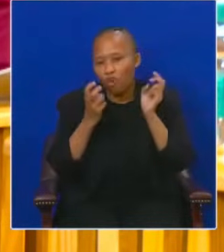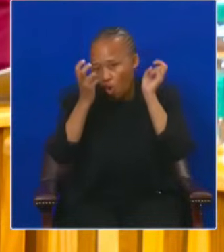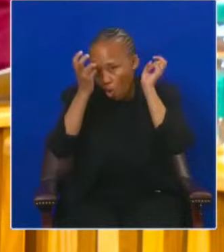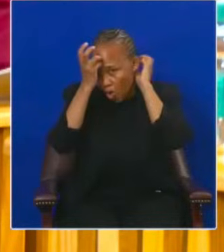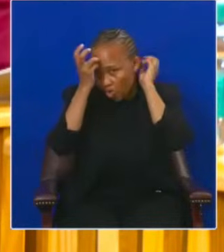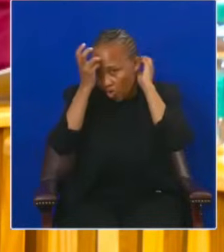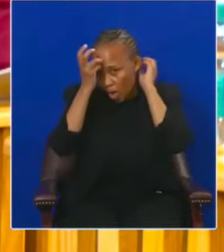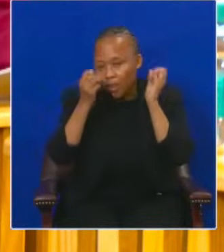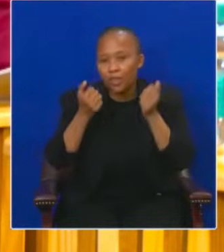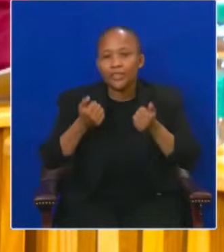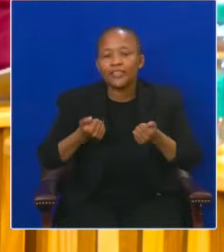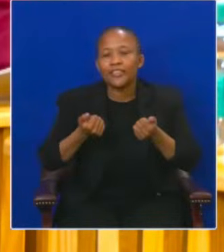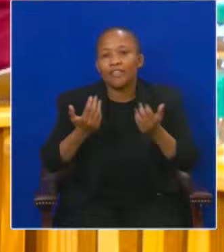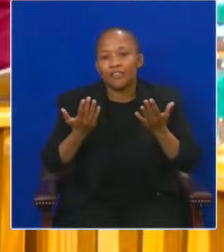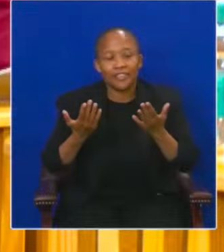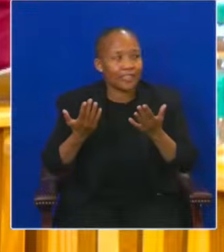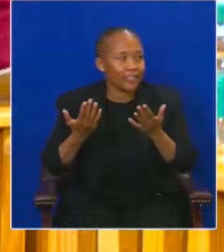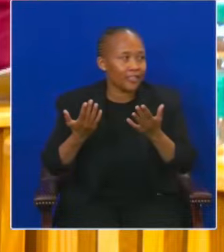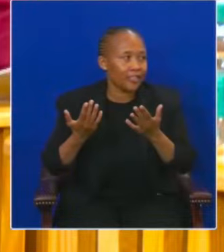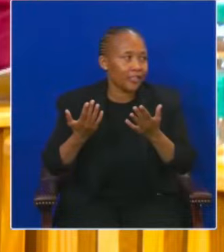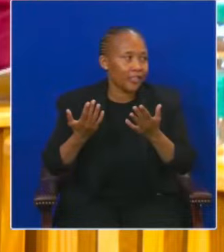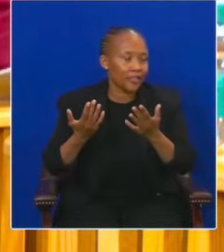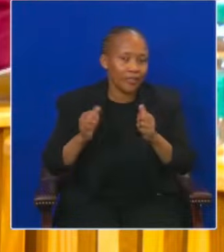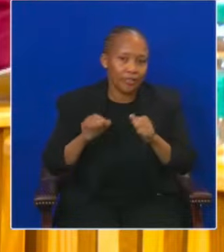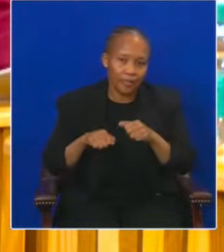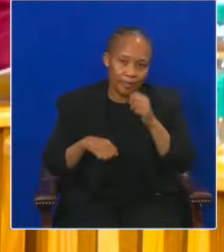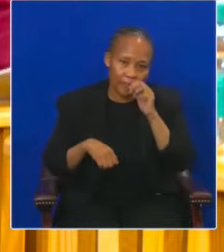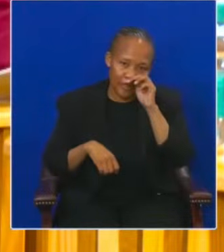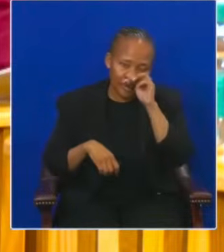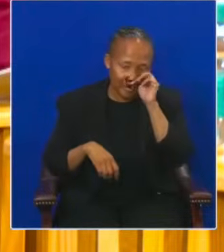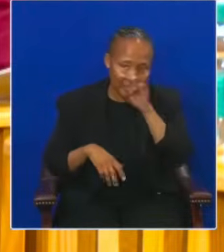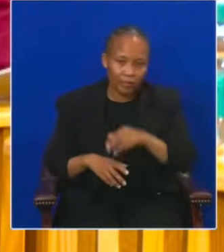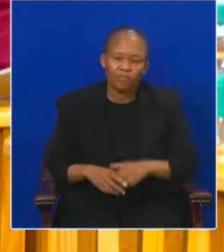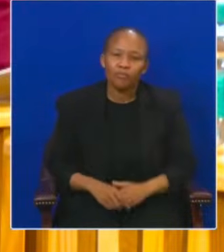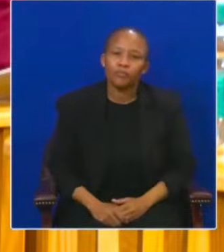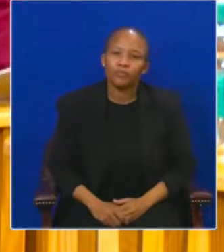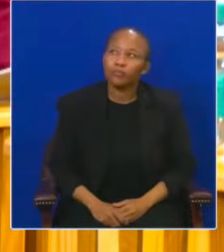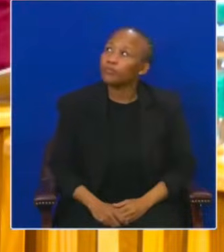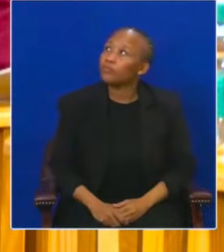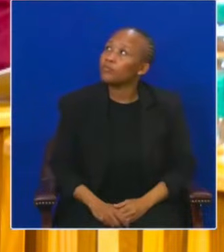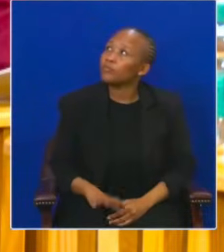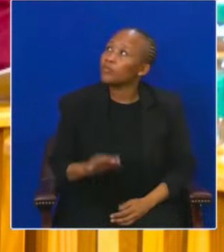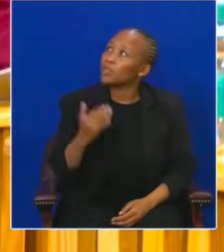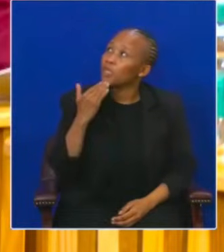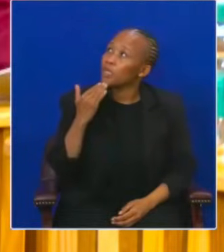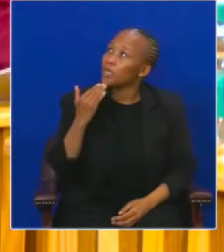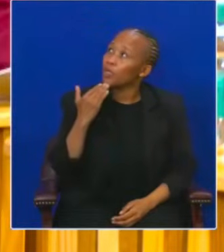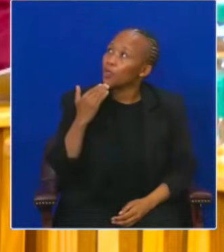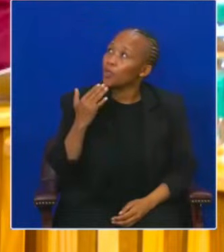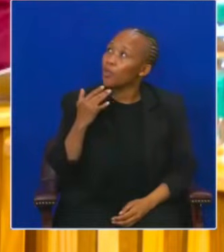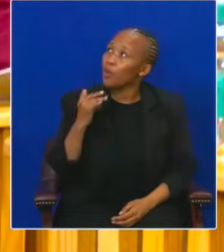Thank you. Brand Correctional Center. Thank you, Witness C.